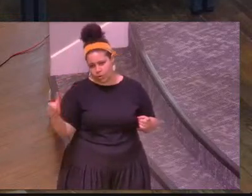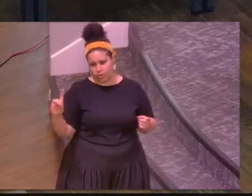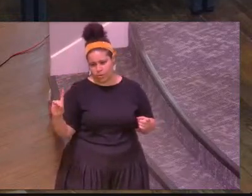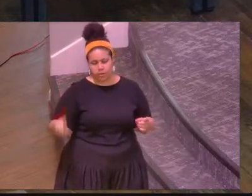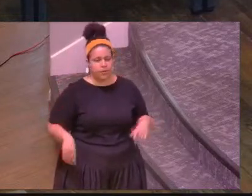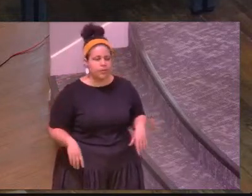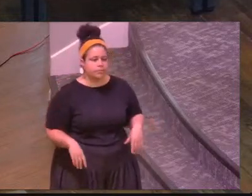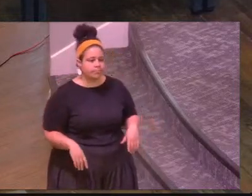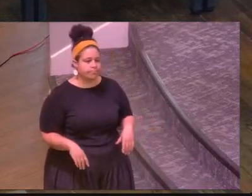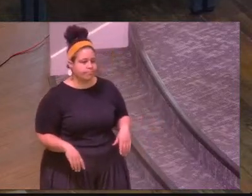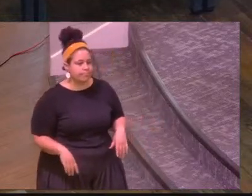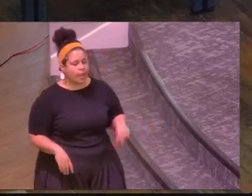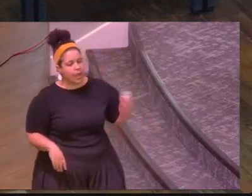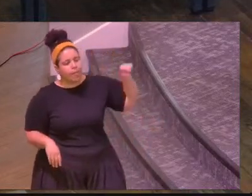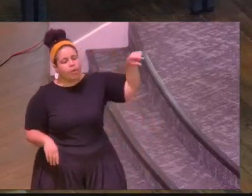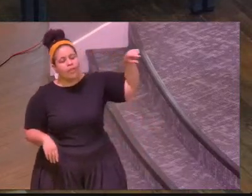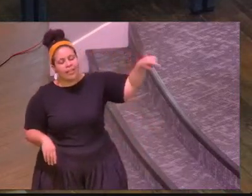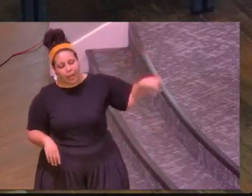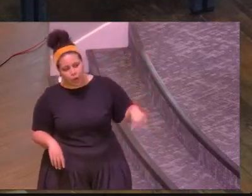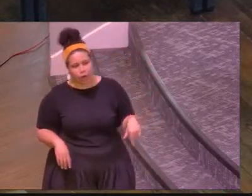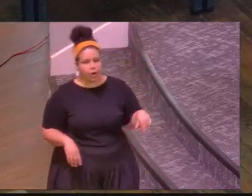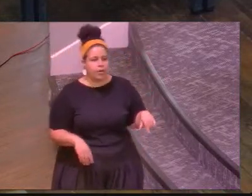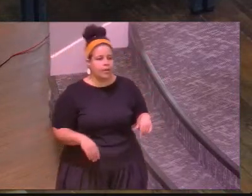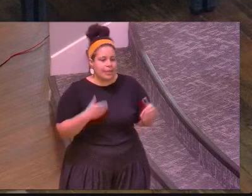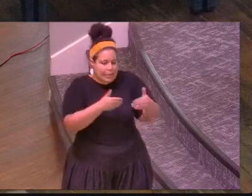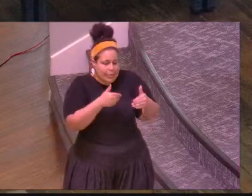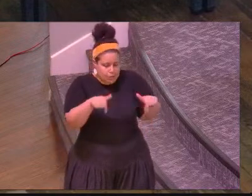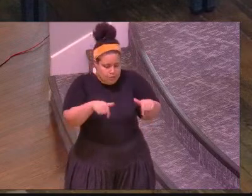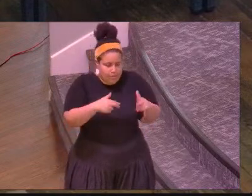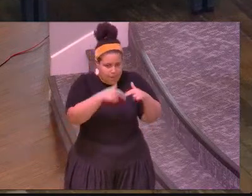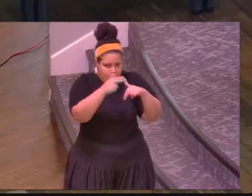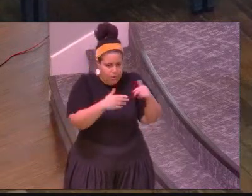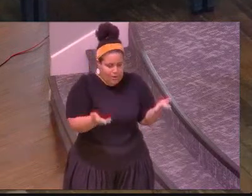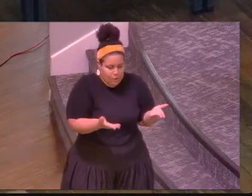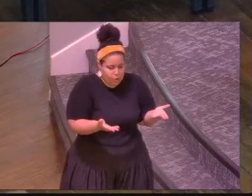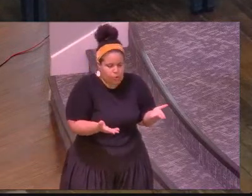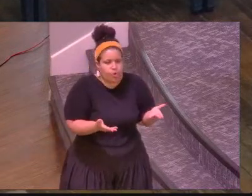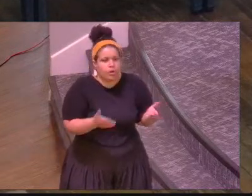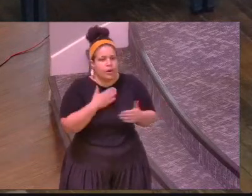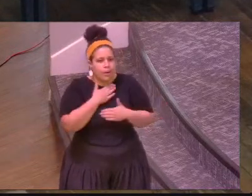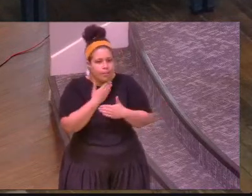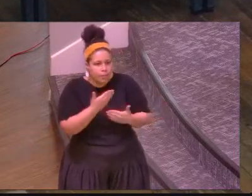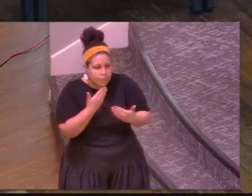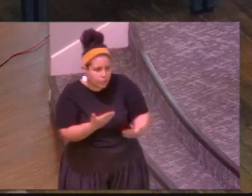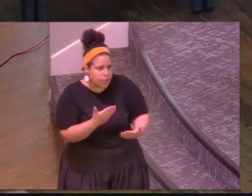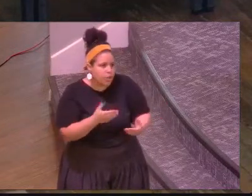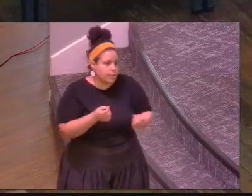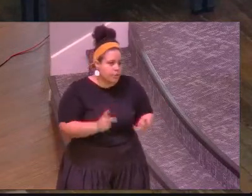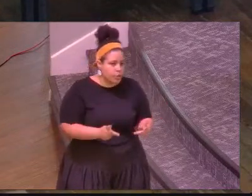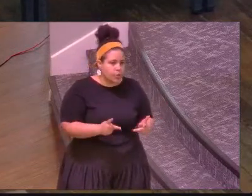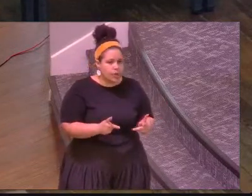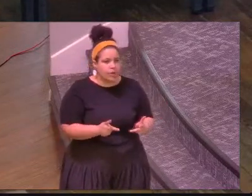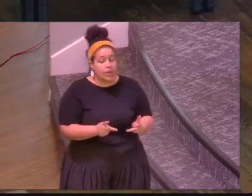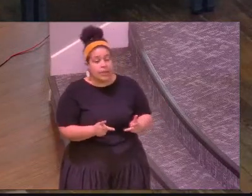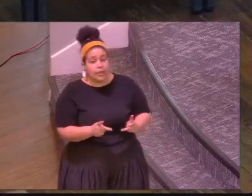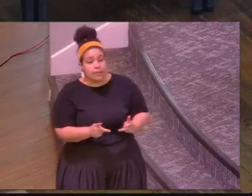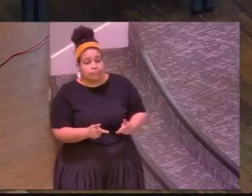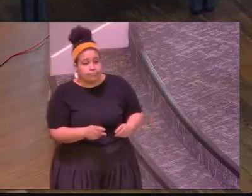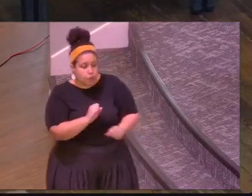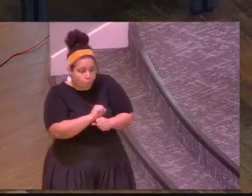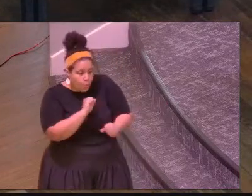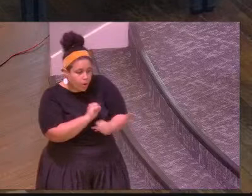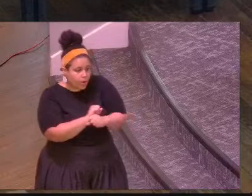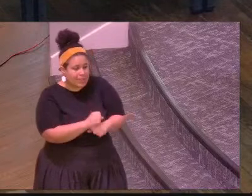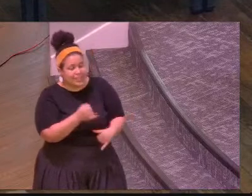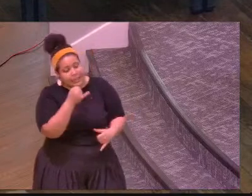I'm right next door. You remember me? I'm the blue Yeah. house right next door. So I really appreciate the opportunity to work on this transaction. But this is the last step of the